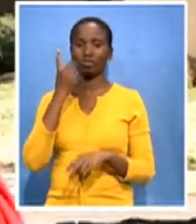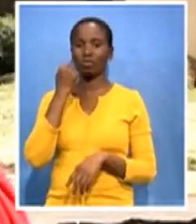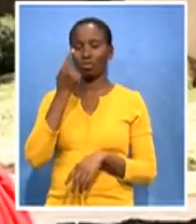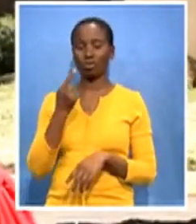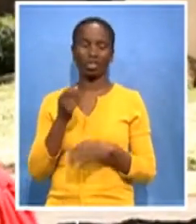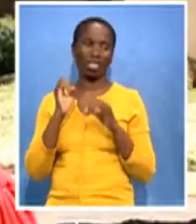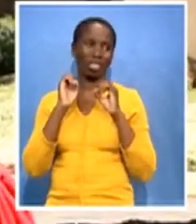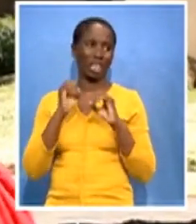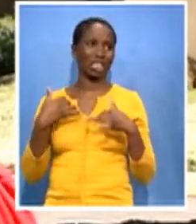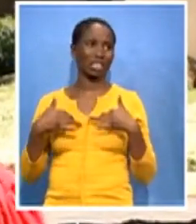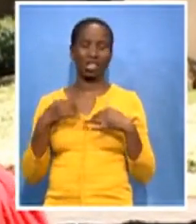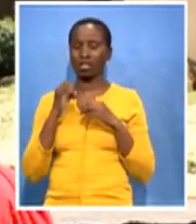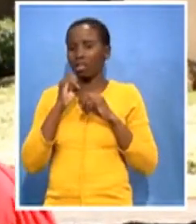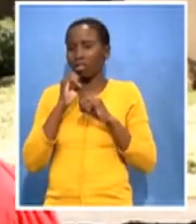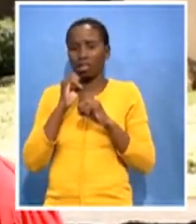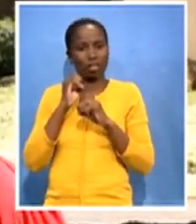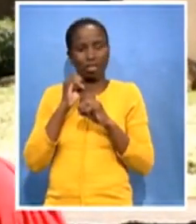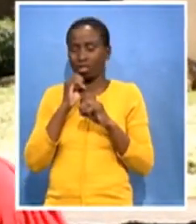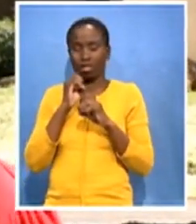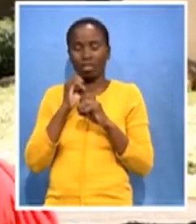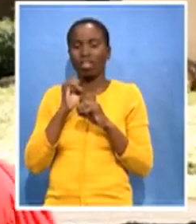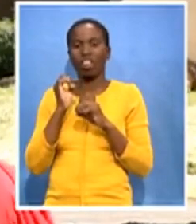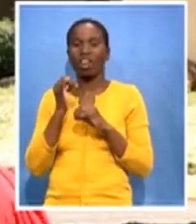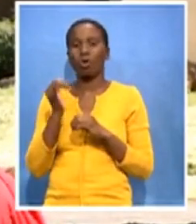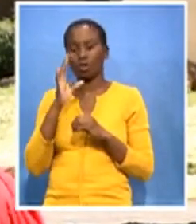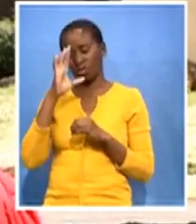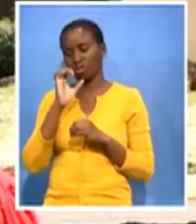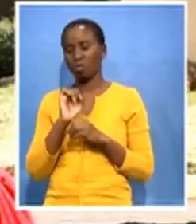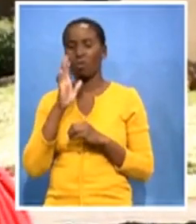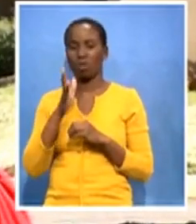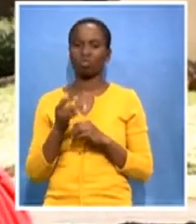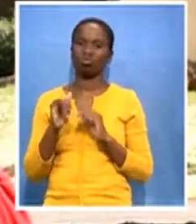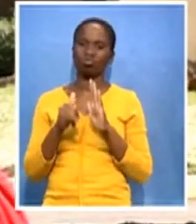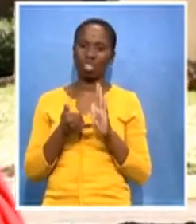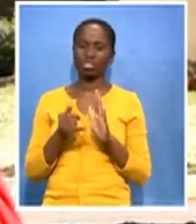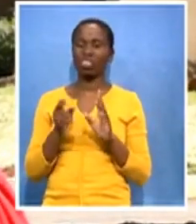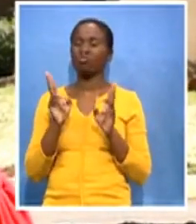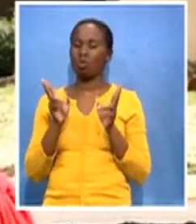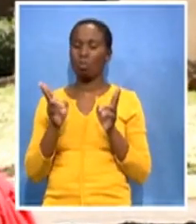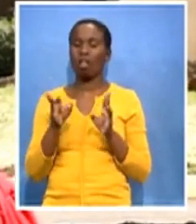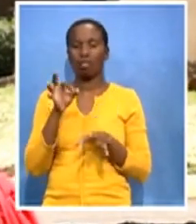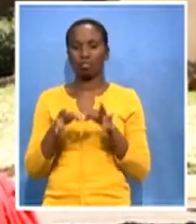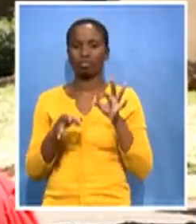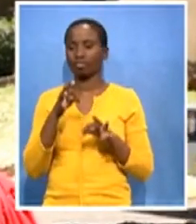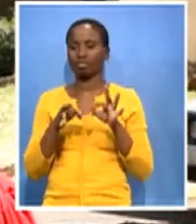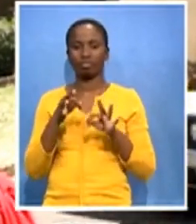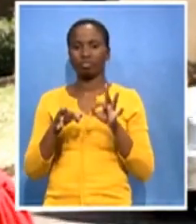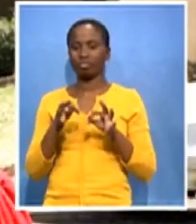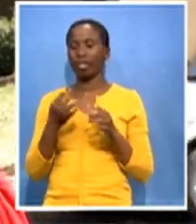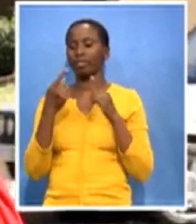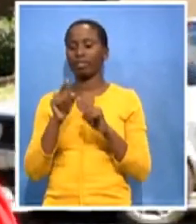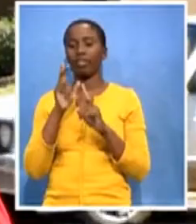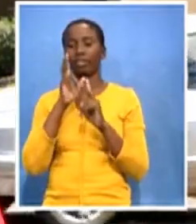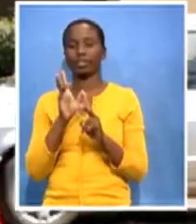going to be just a mere political visit. It is going to be a futile exercise like any other officials that have came in